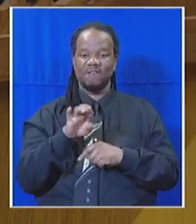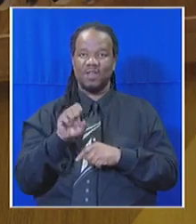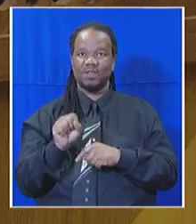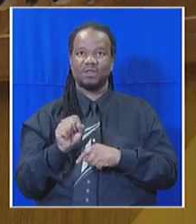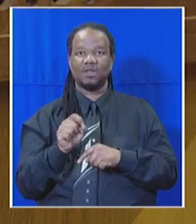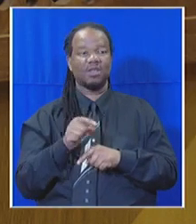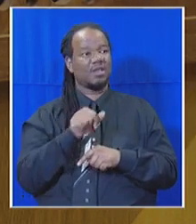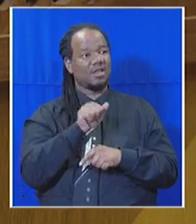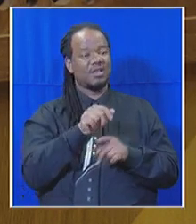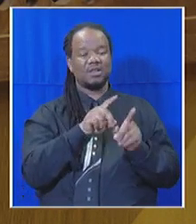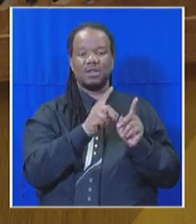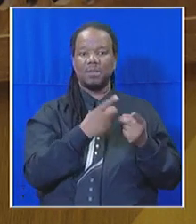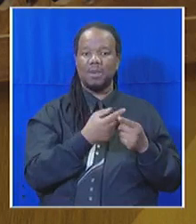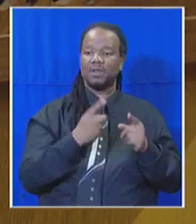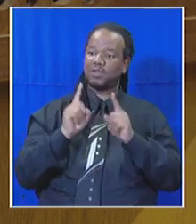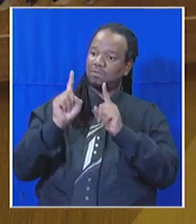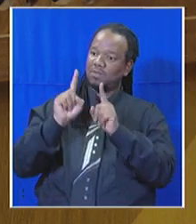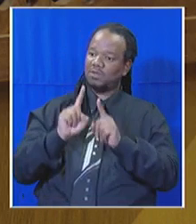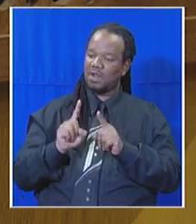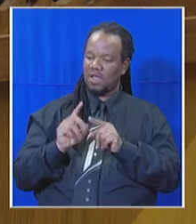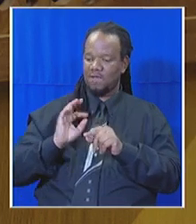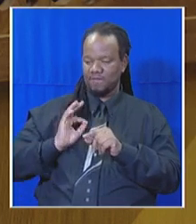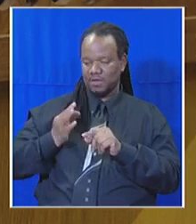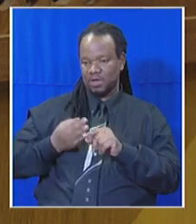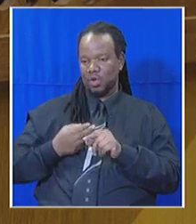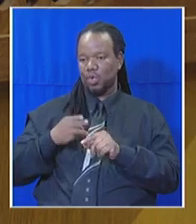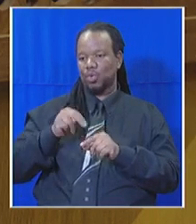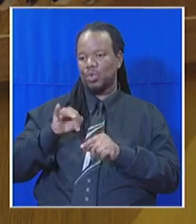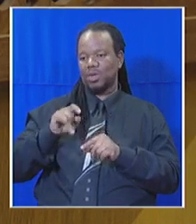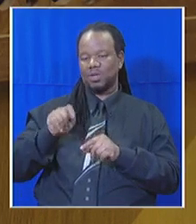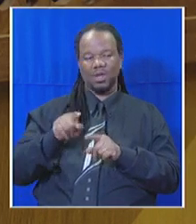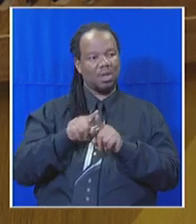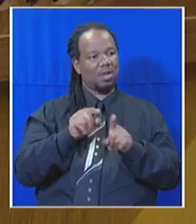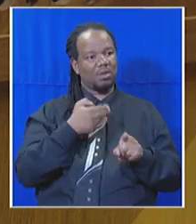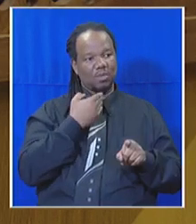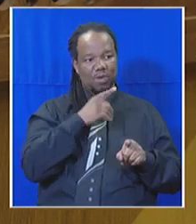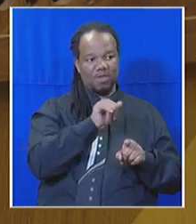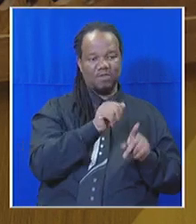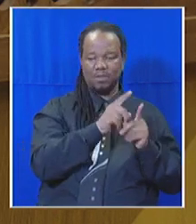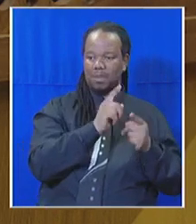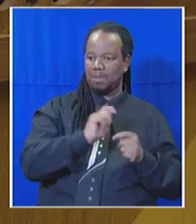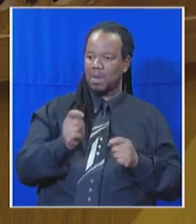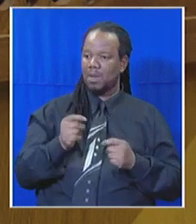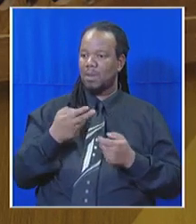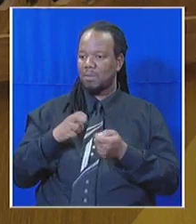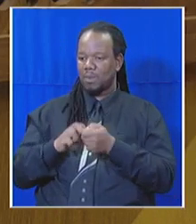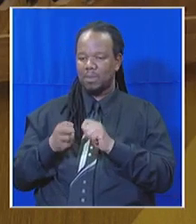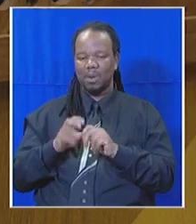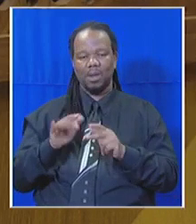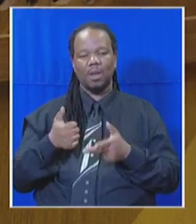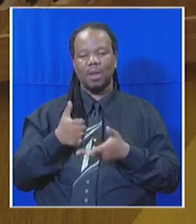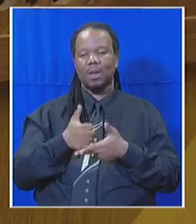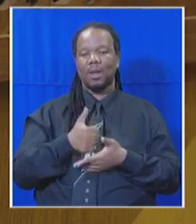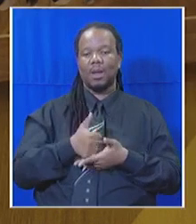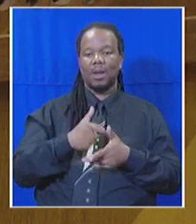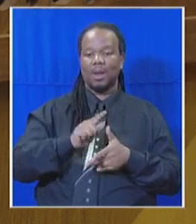don't pay the Special Investigating Unit, this affects its ability to do its work. We also support the work of the Legal Aid South Africa, which